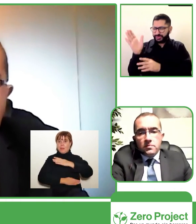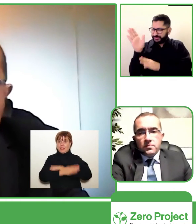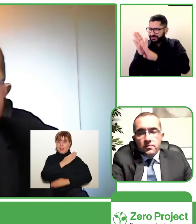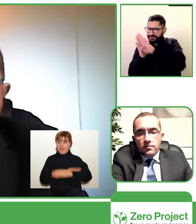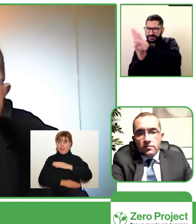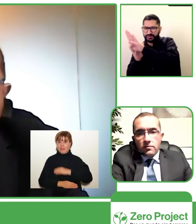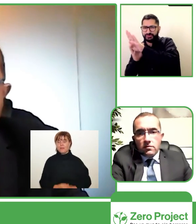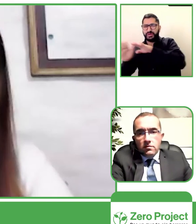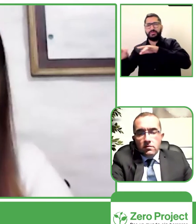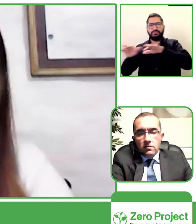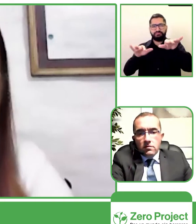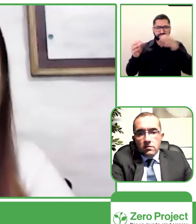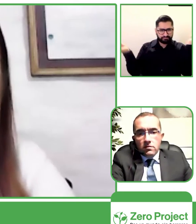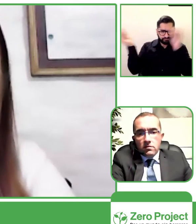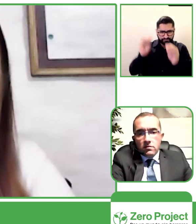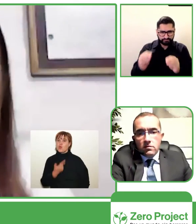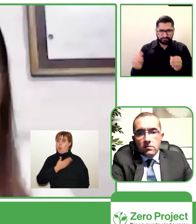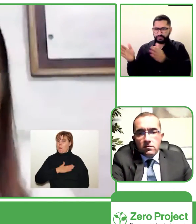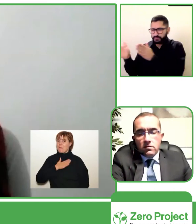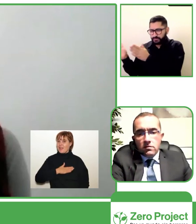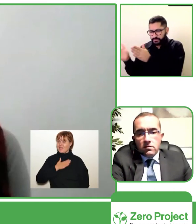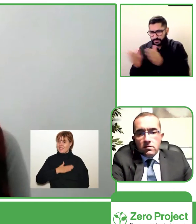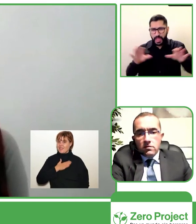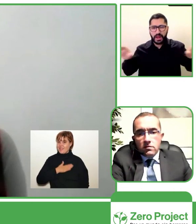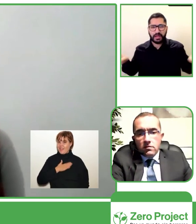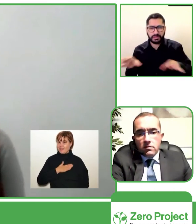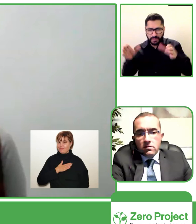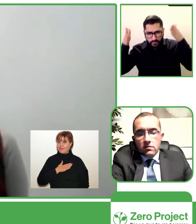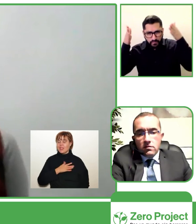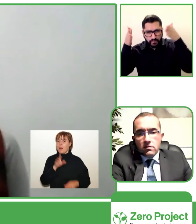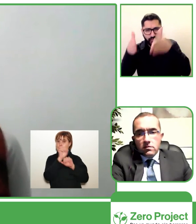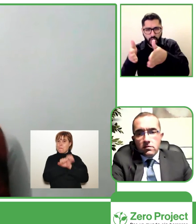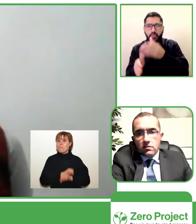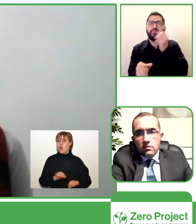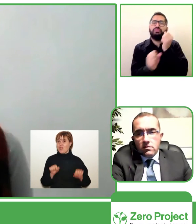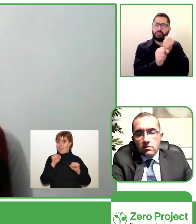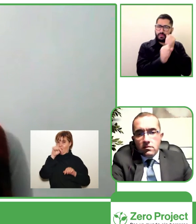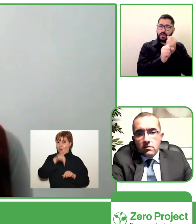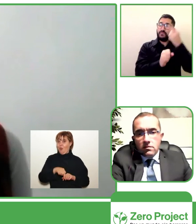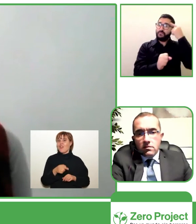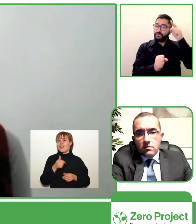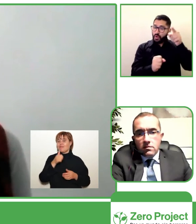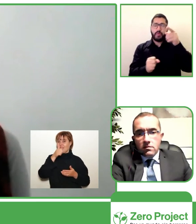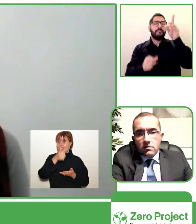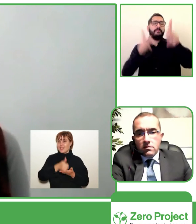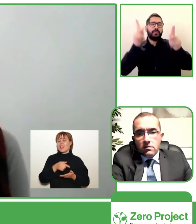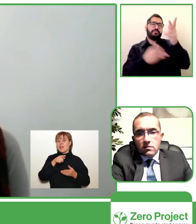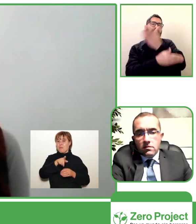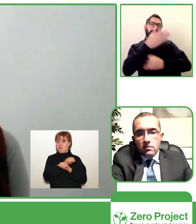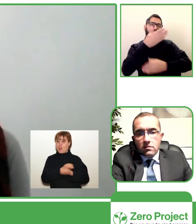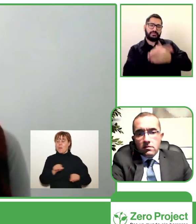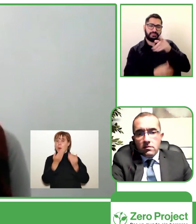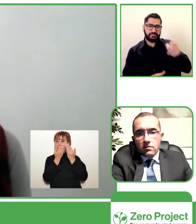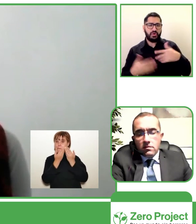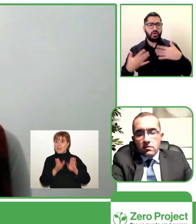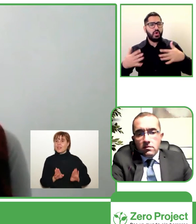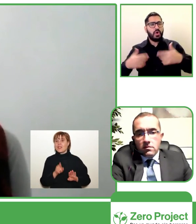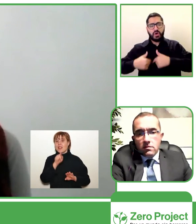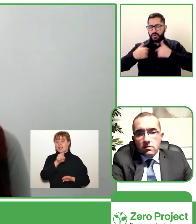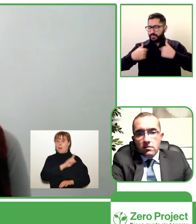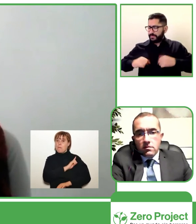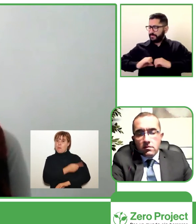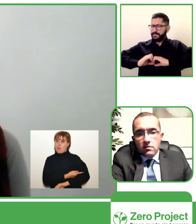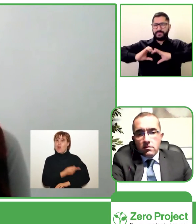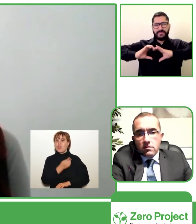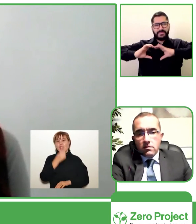to focus on employability of people with disabilities. It is a pleasure that you're all here